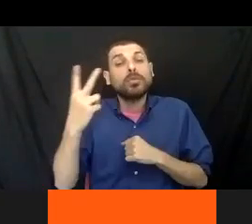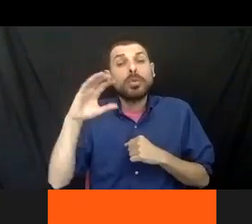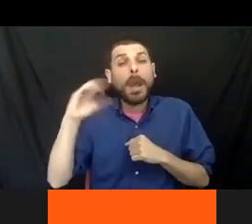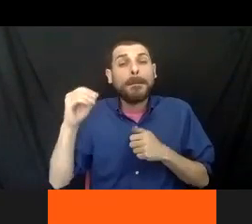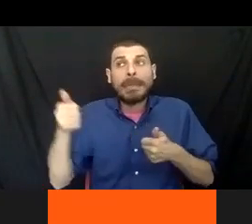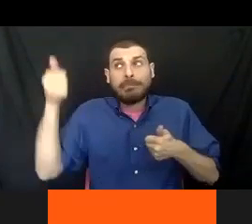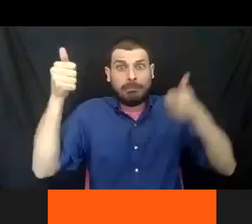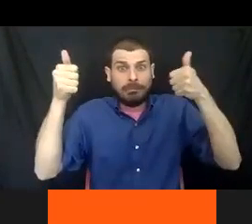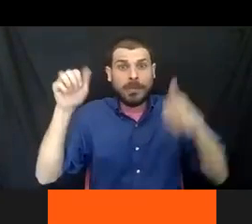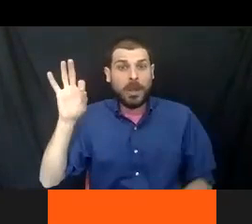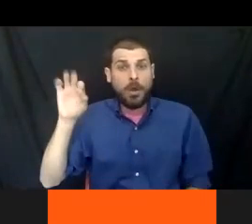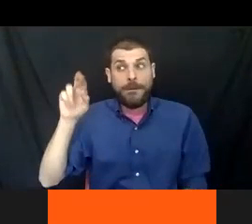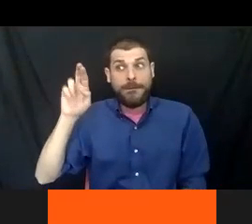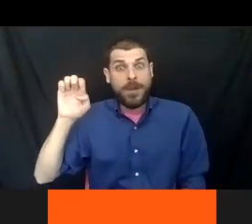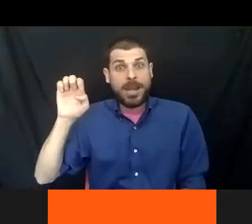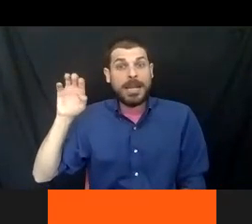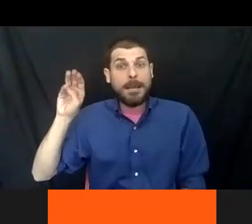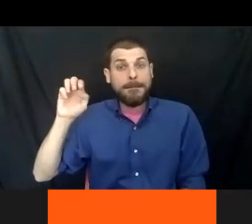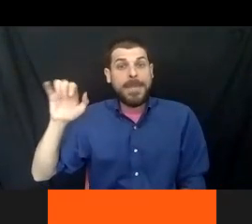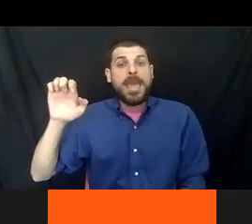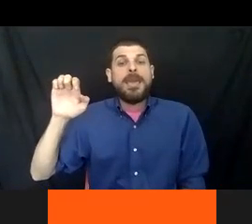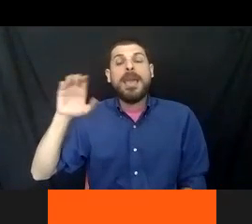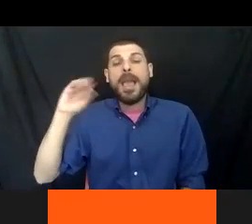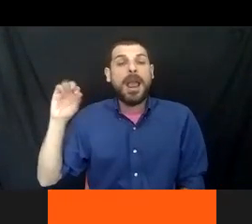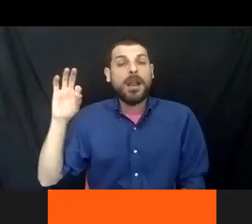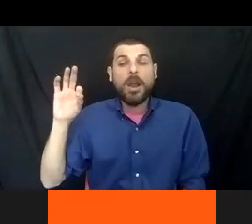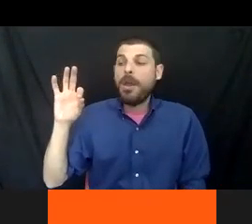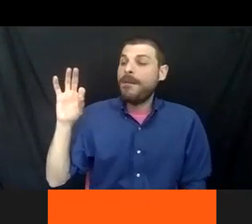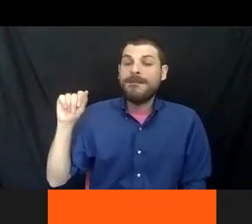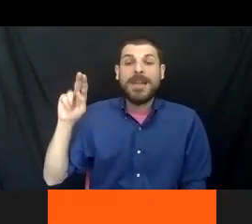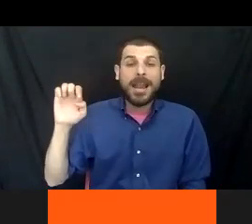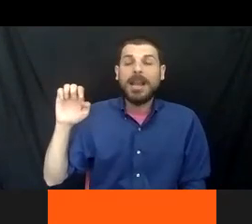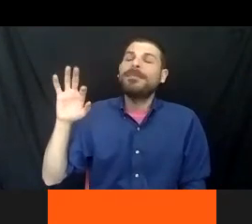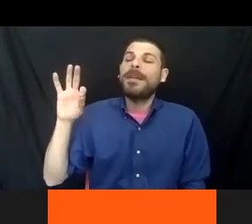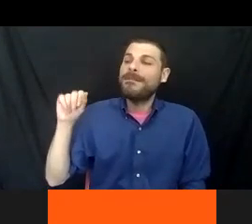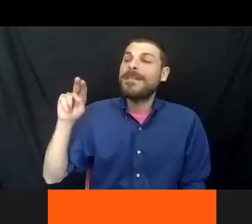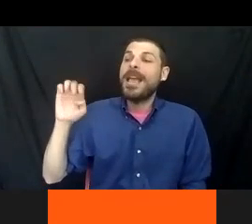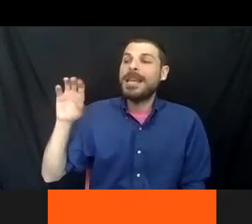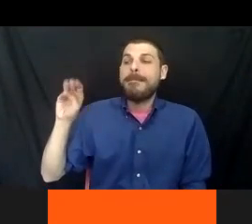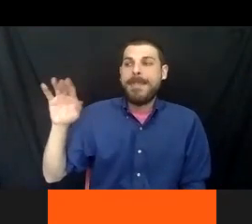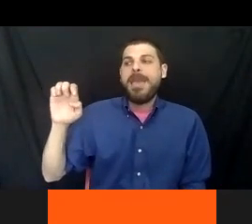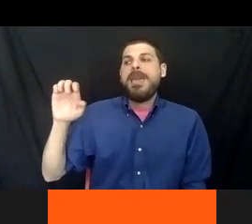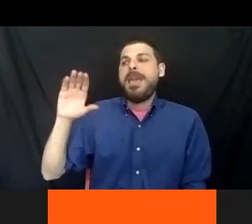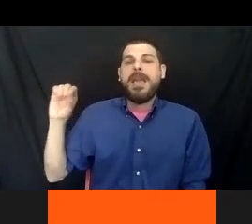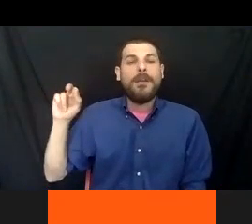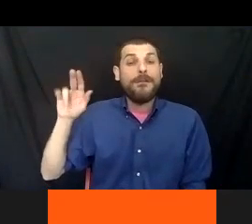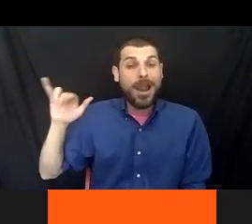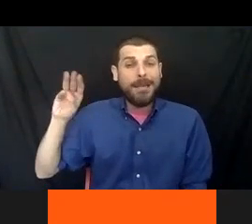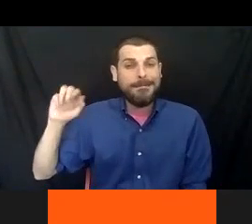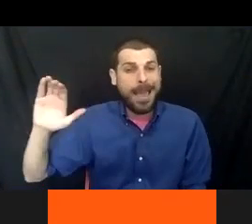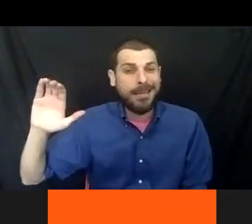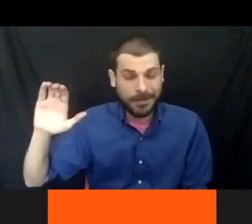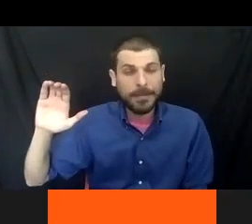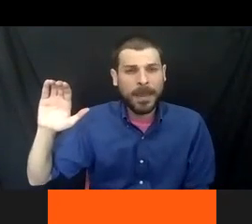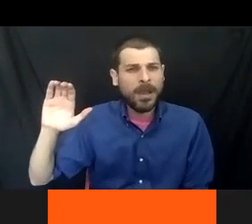mortgage is a Fannie Mae or Freddie Mac loan, you can use the a couple of